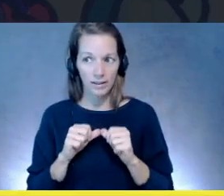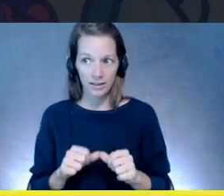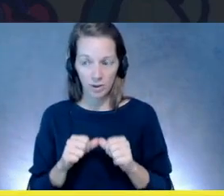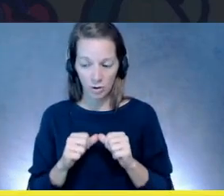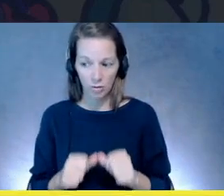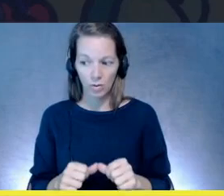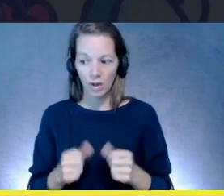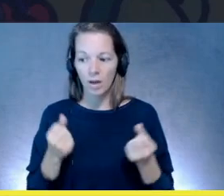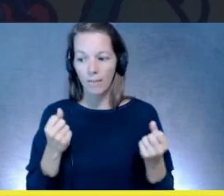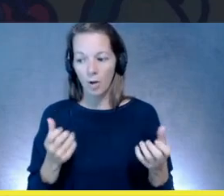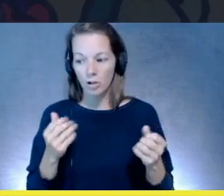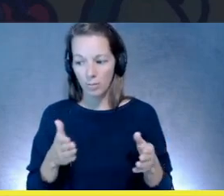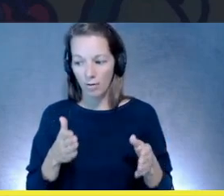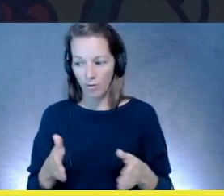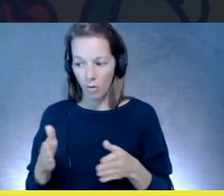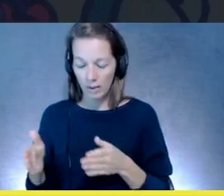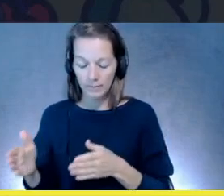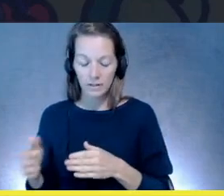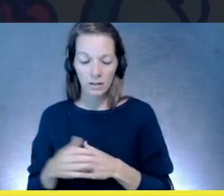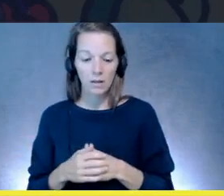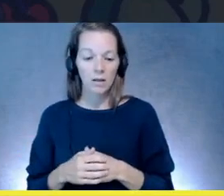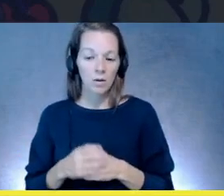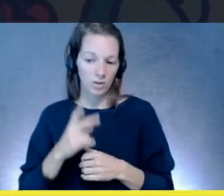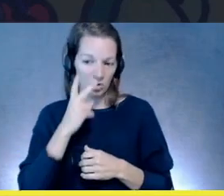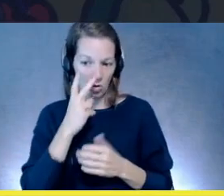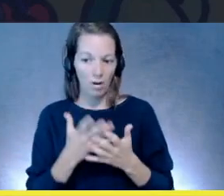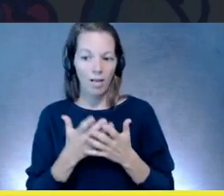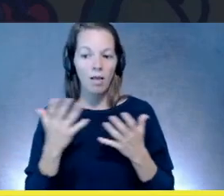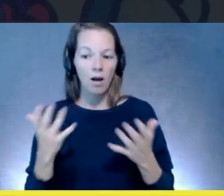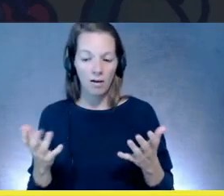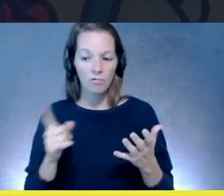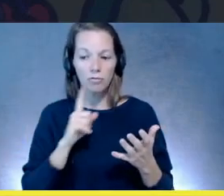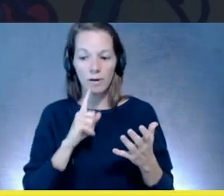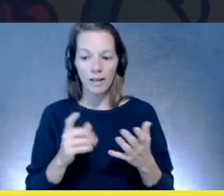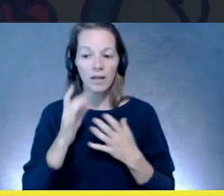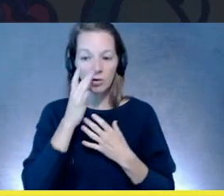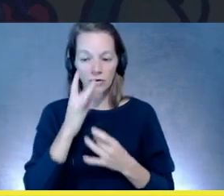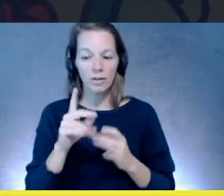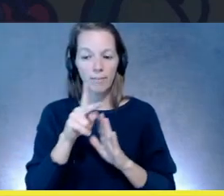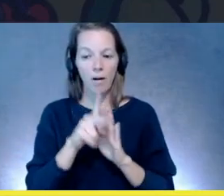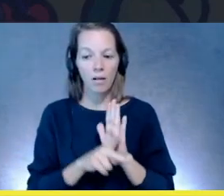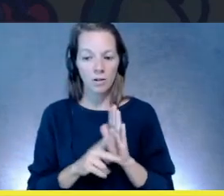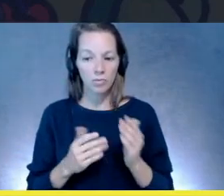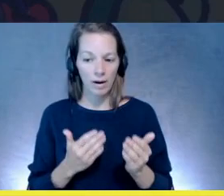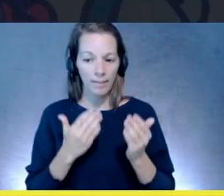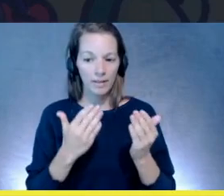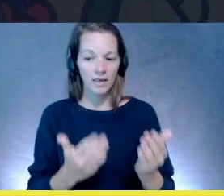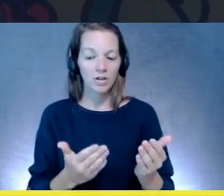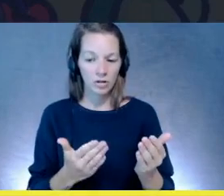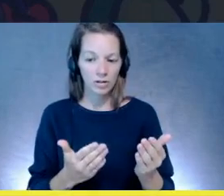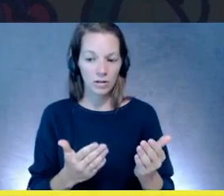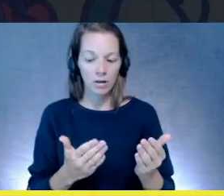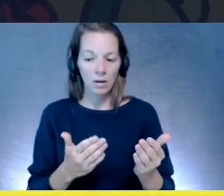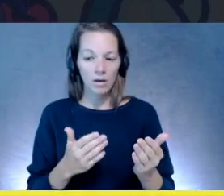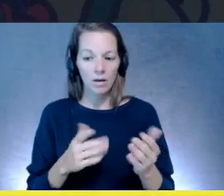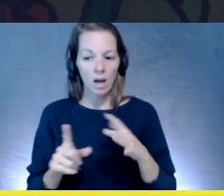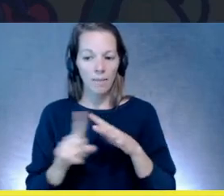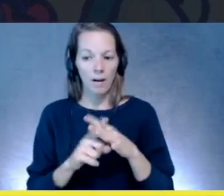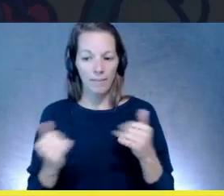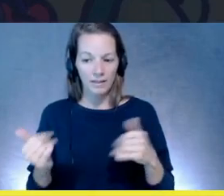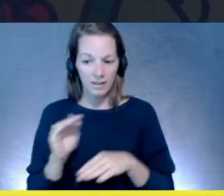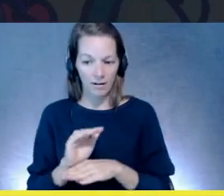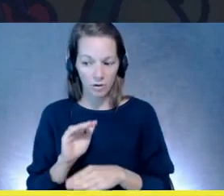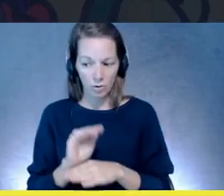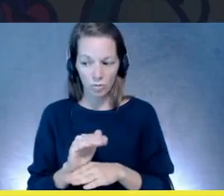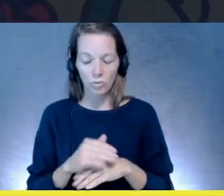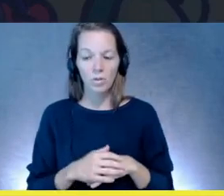multiple forms. We saw a lot of really interesting policy recommendations come up this afternoon.